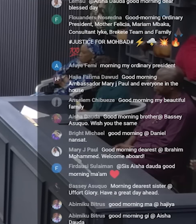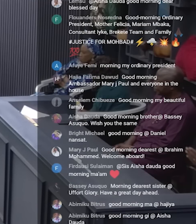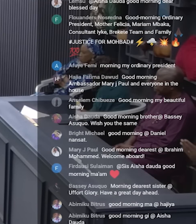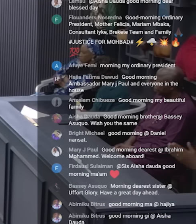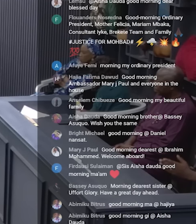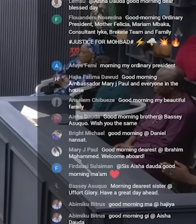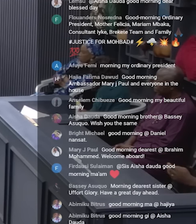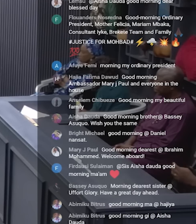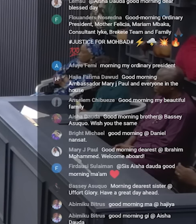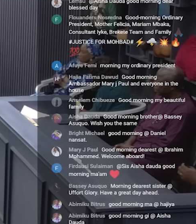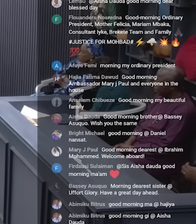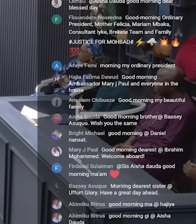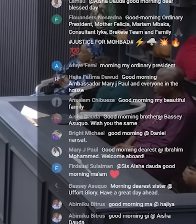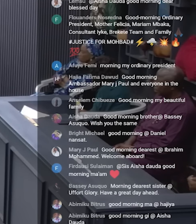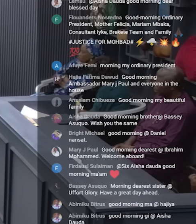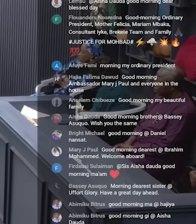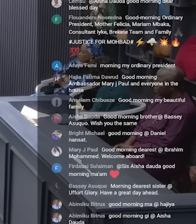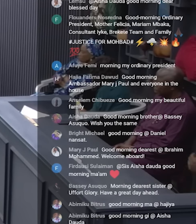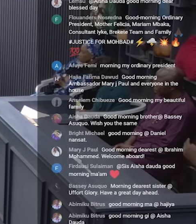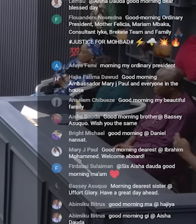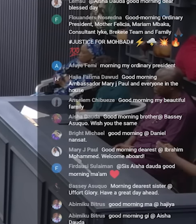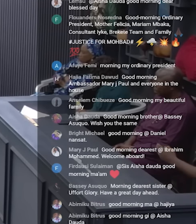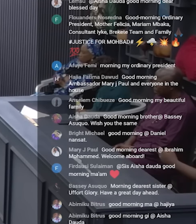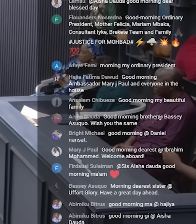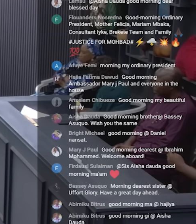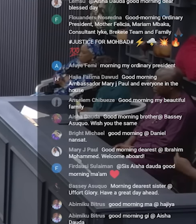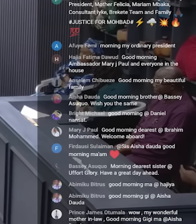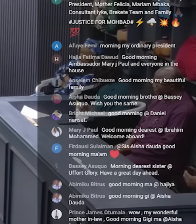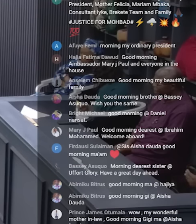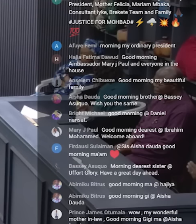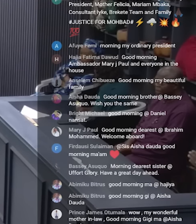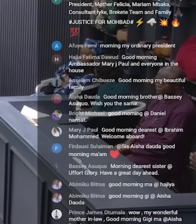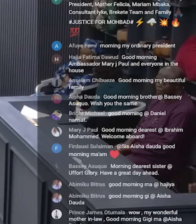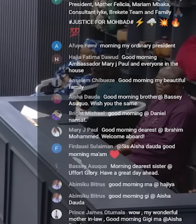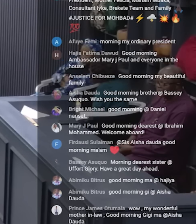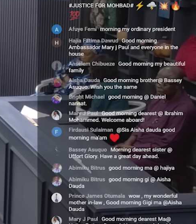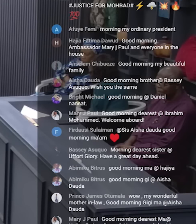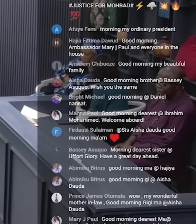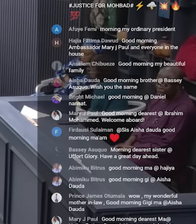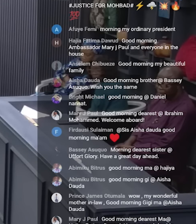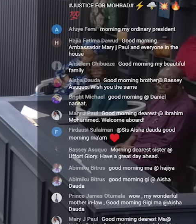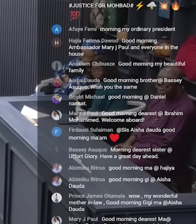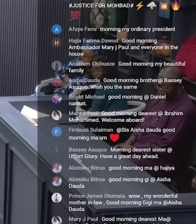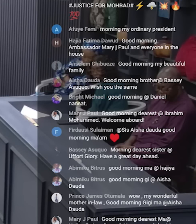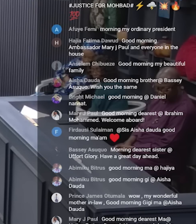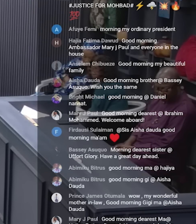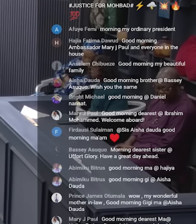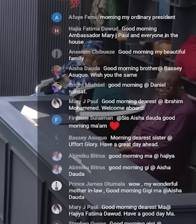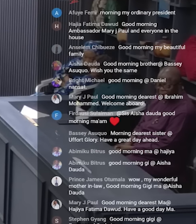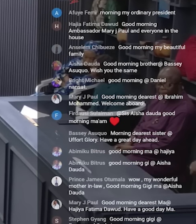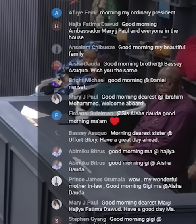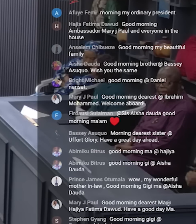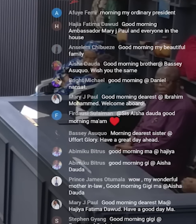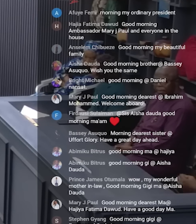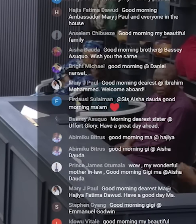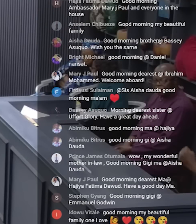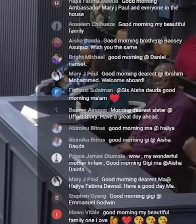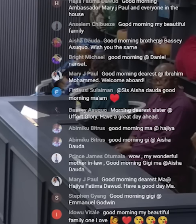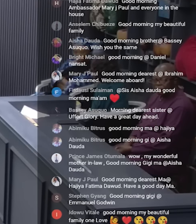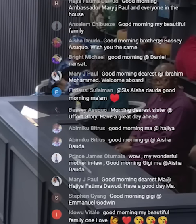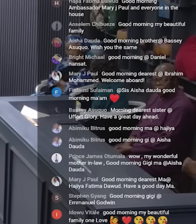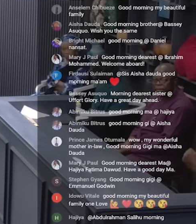you see people then start this one, then can't stop them, then go this other one, they can't stop them, then go this other side, they can't stop them. They don't get that grit